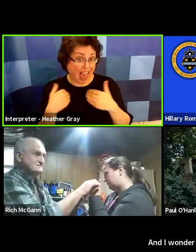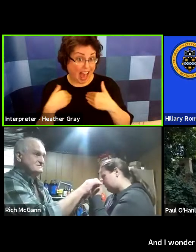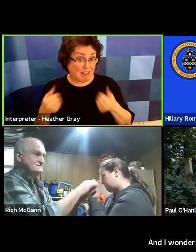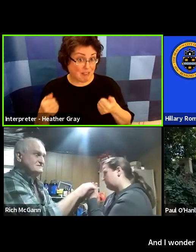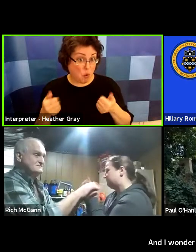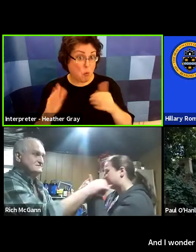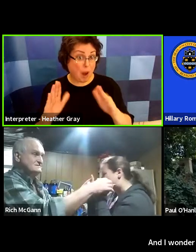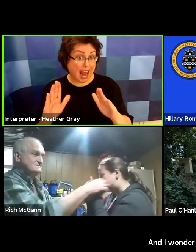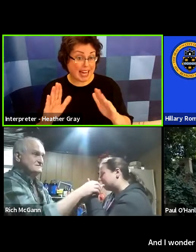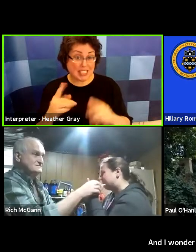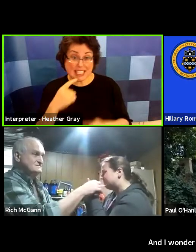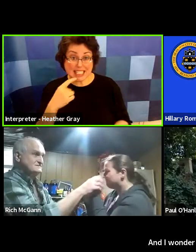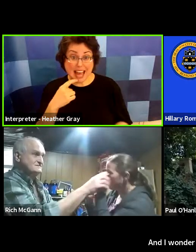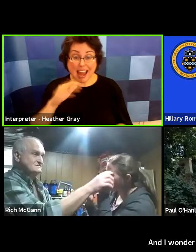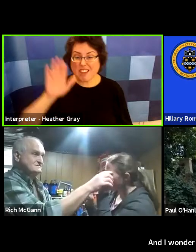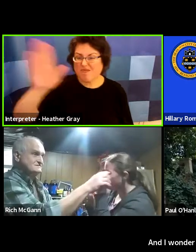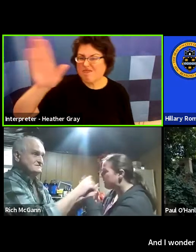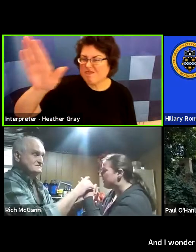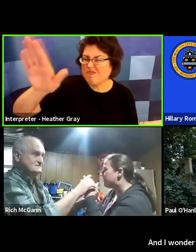voice our